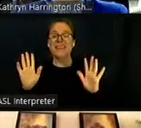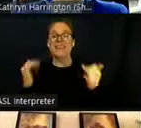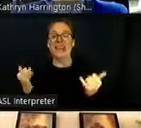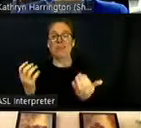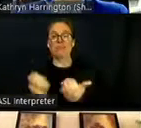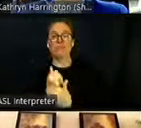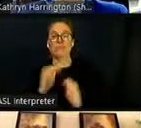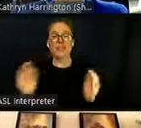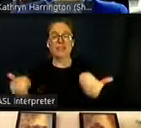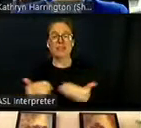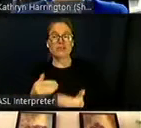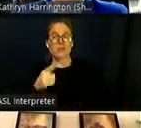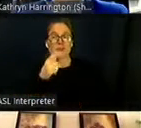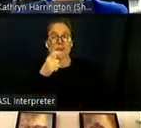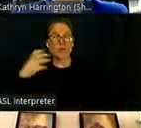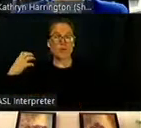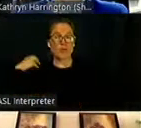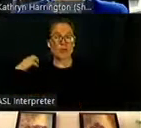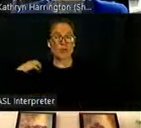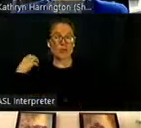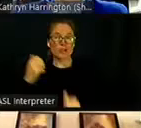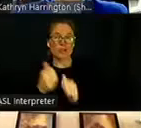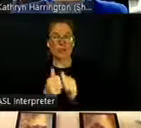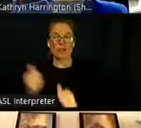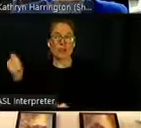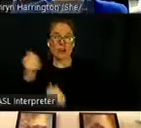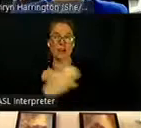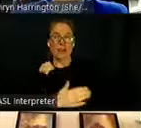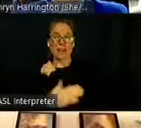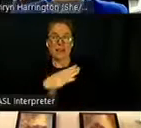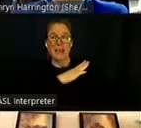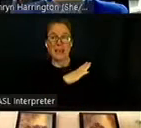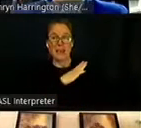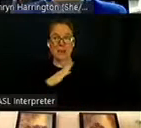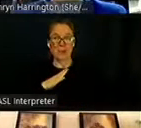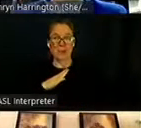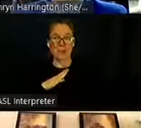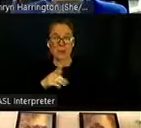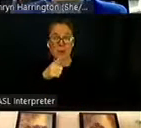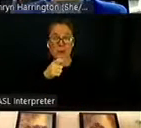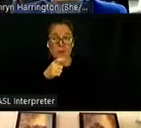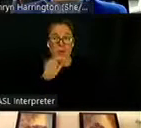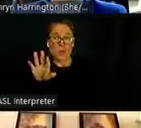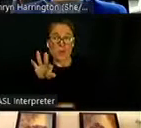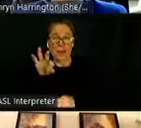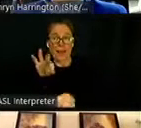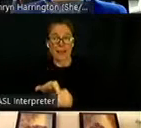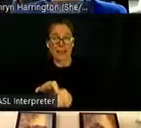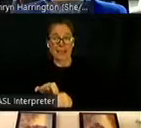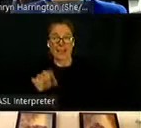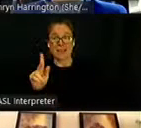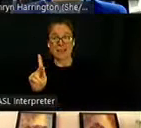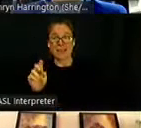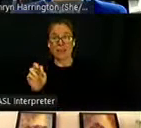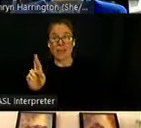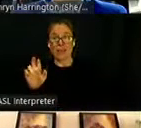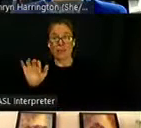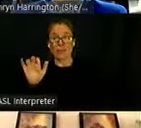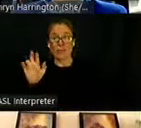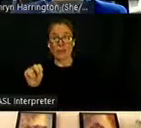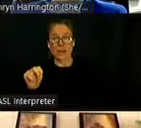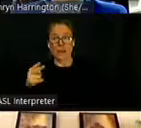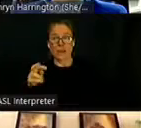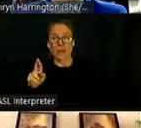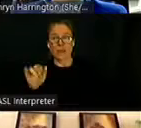the chair of the County Board of Commissioners, and that is your chair, your elected chair, Catherine Harrington. Thank you